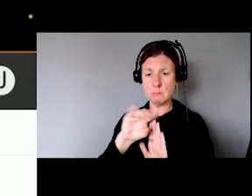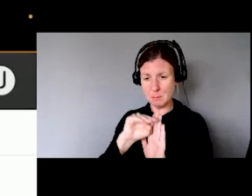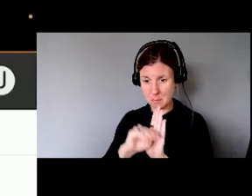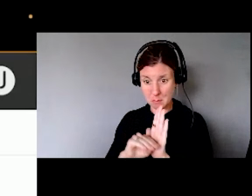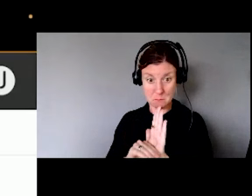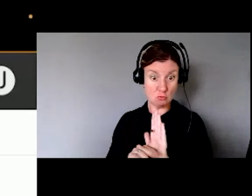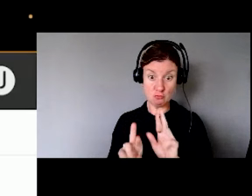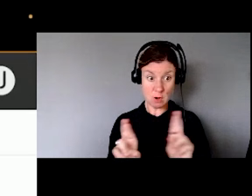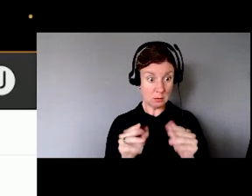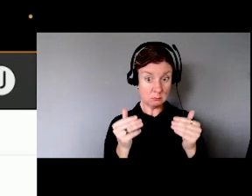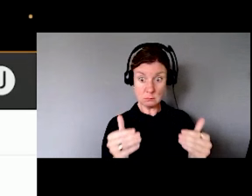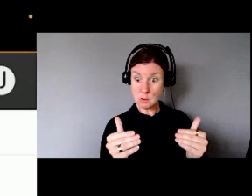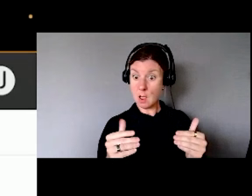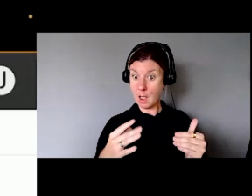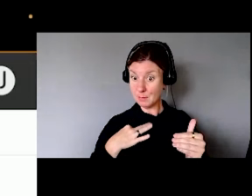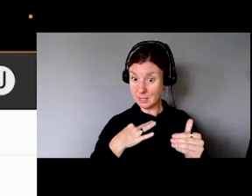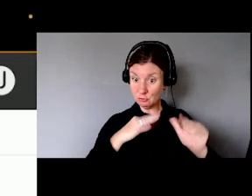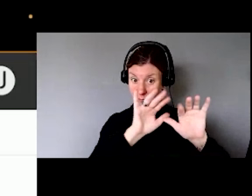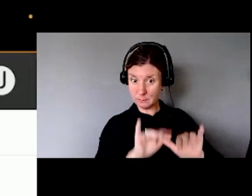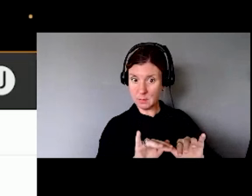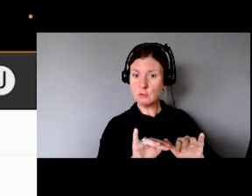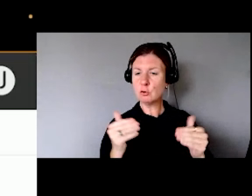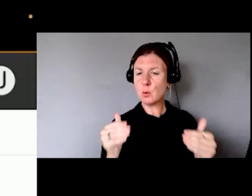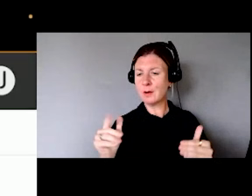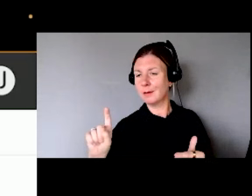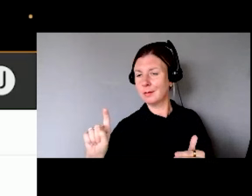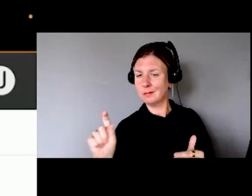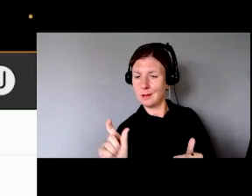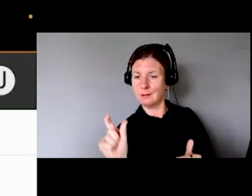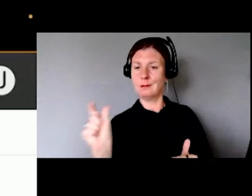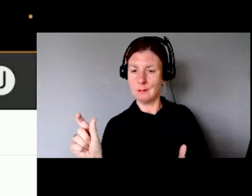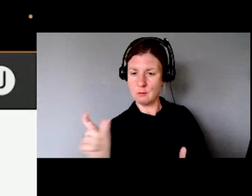an application, click on the button that says Apply.